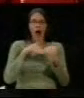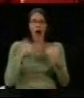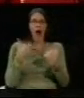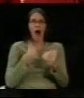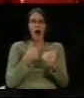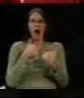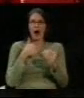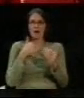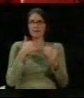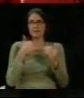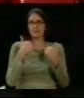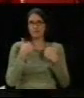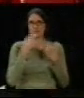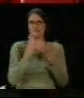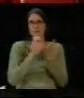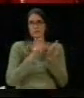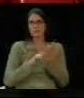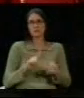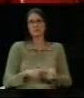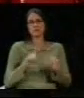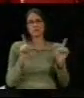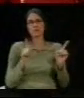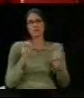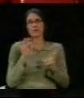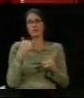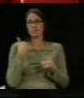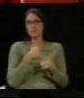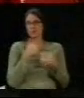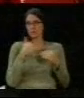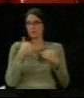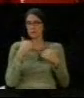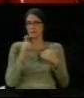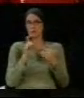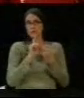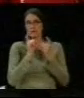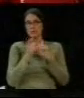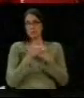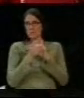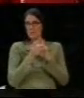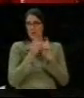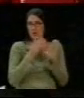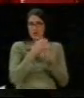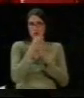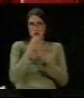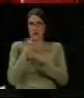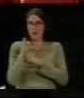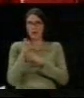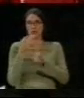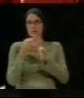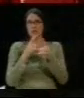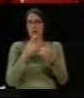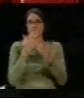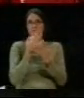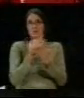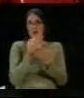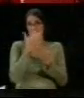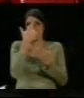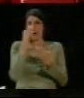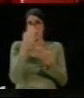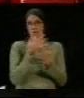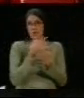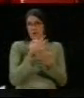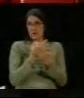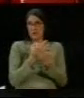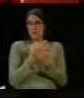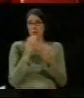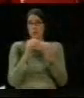these contracts. However, if we've got to shift direction based on based on funding, far